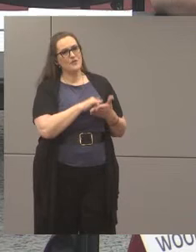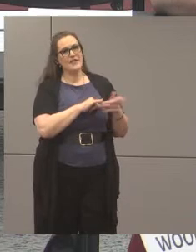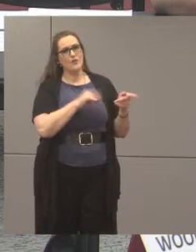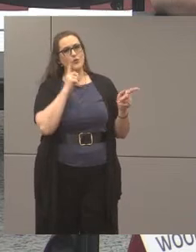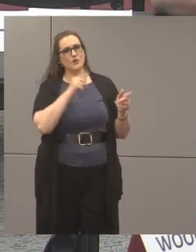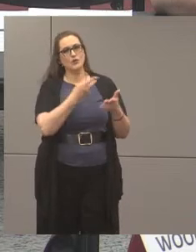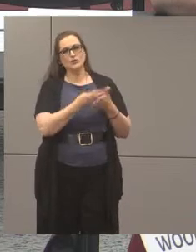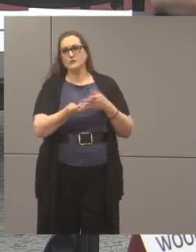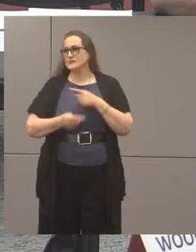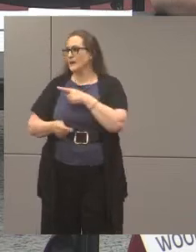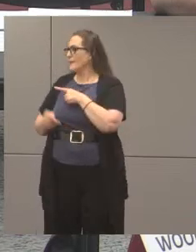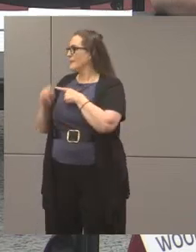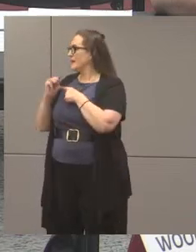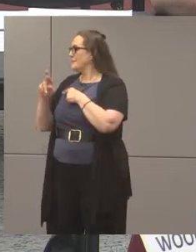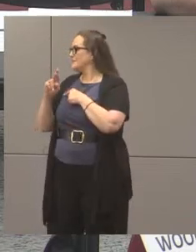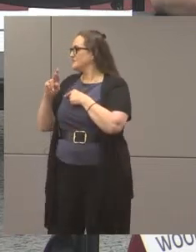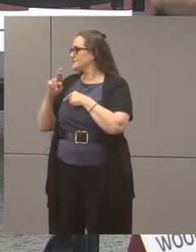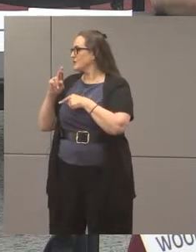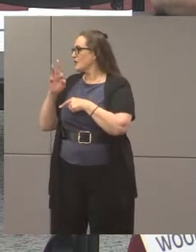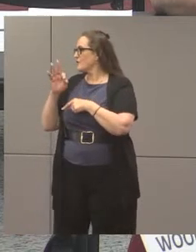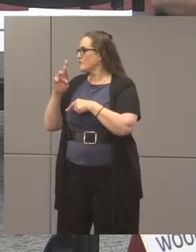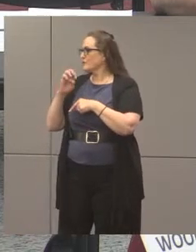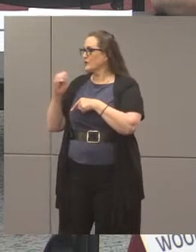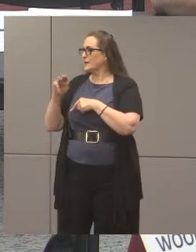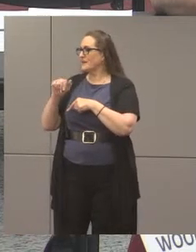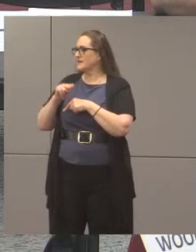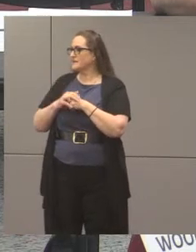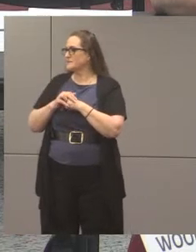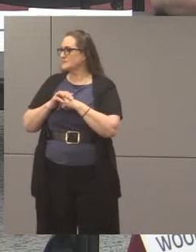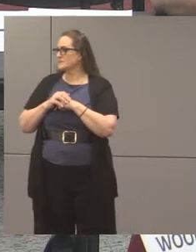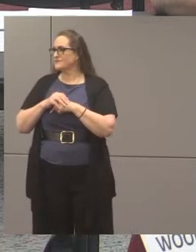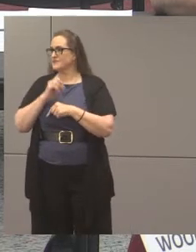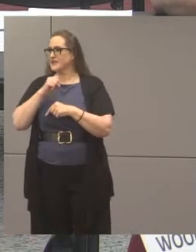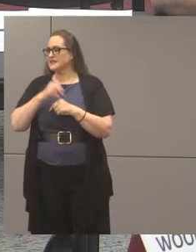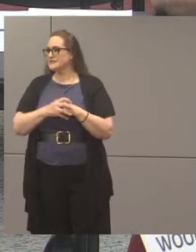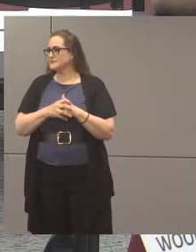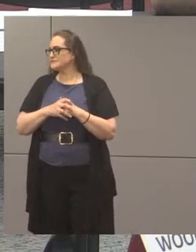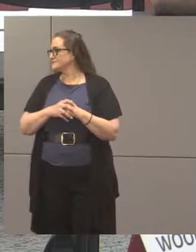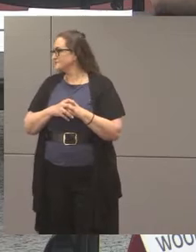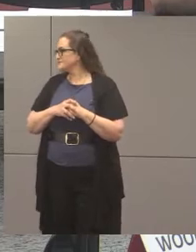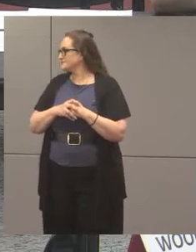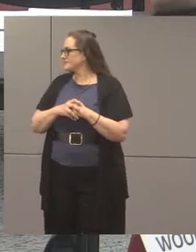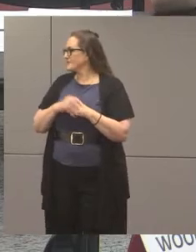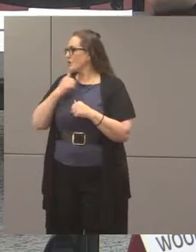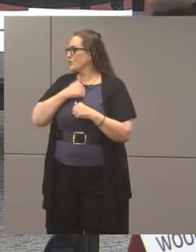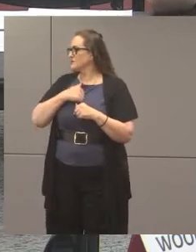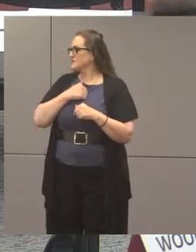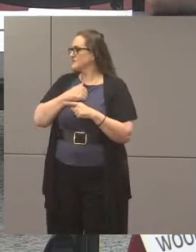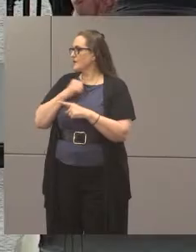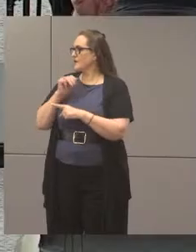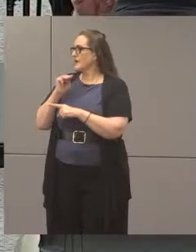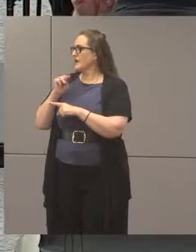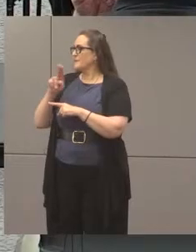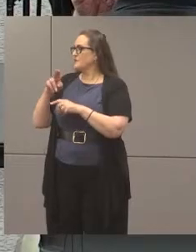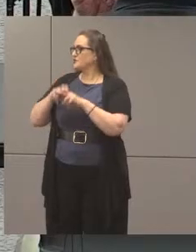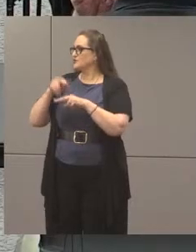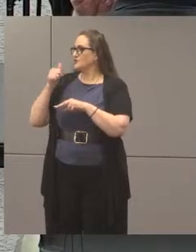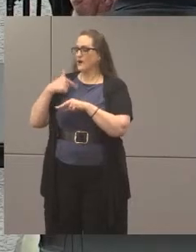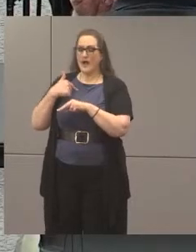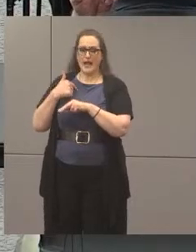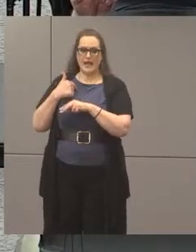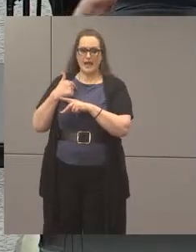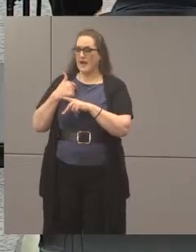could lose. Mr. Freeman? So, Mr. Freeman? I would say, yeah. I'm sorry, Mr. Chair. I